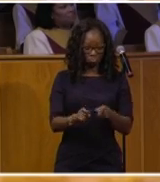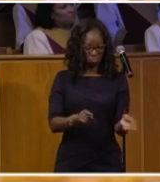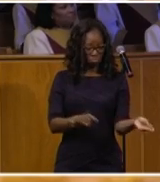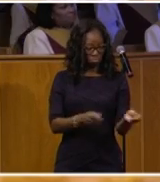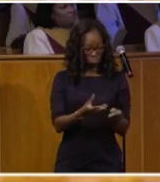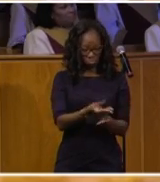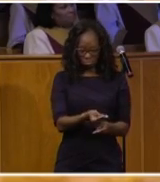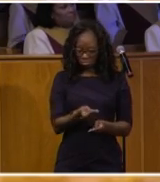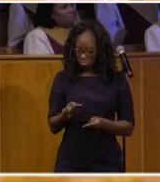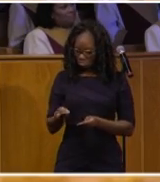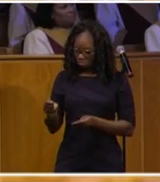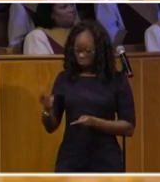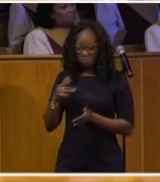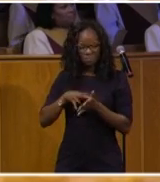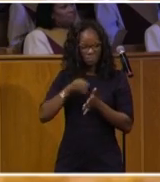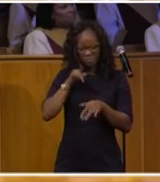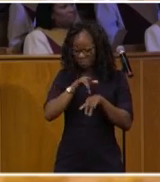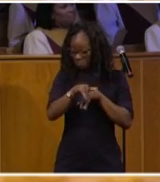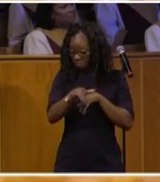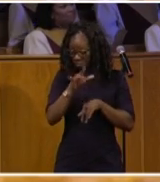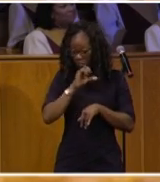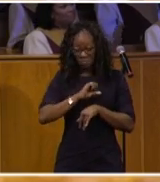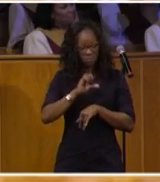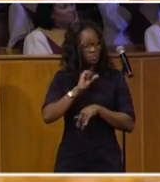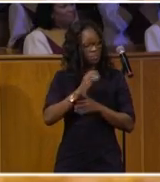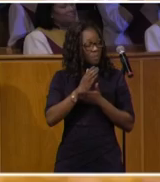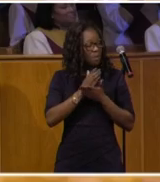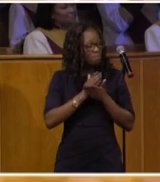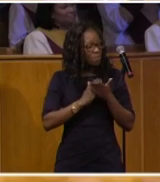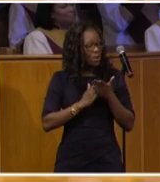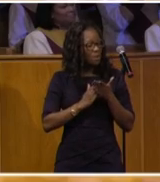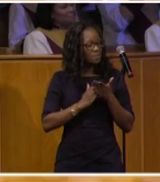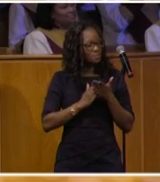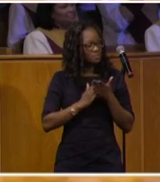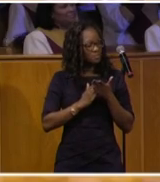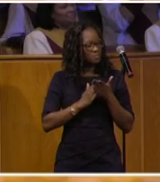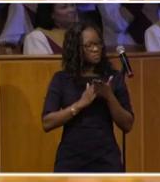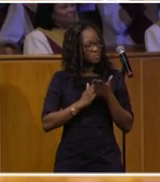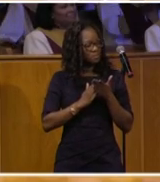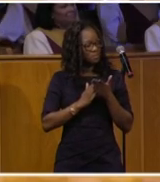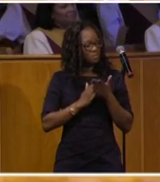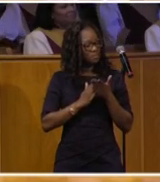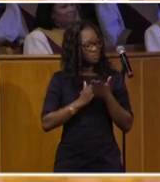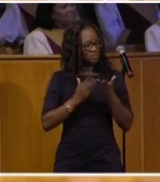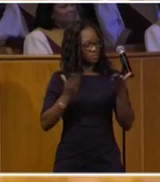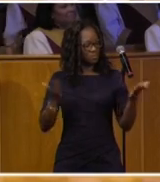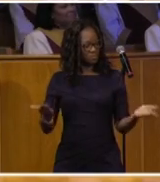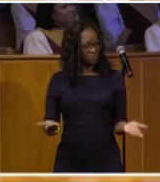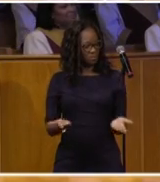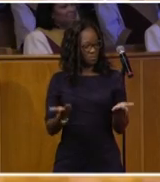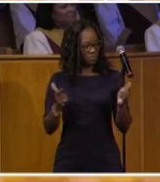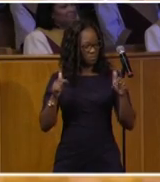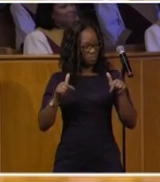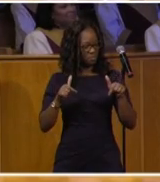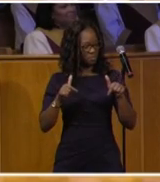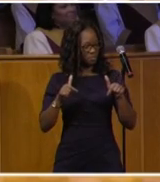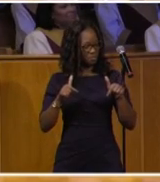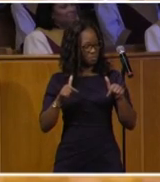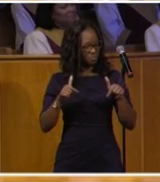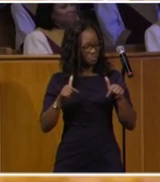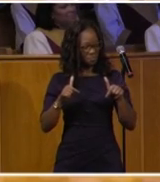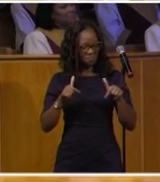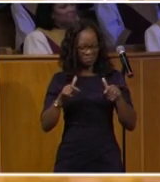so that I'd learn at an early age a part of being in this work is